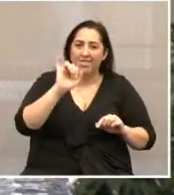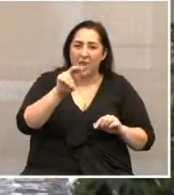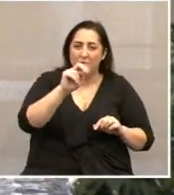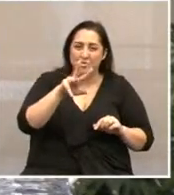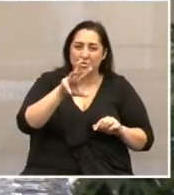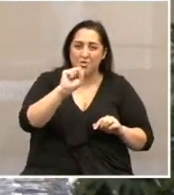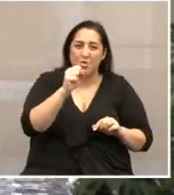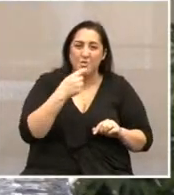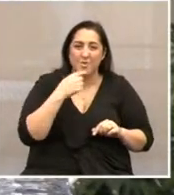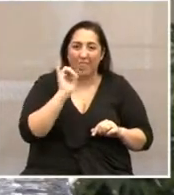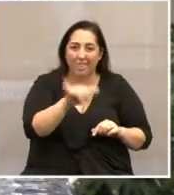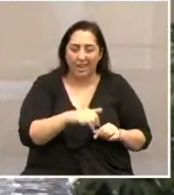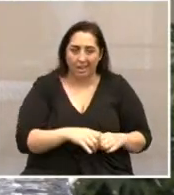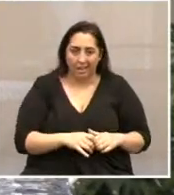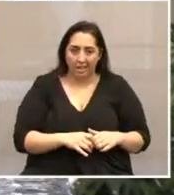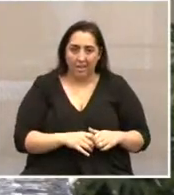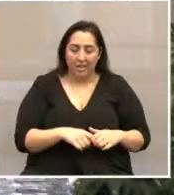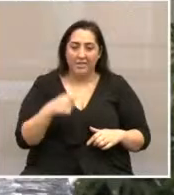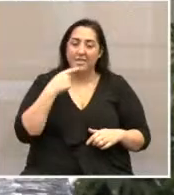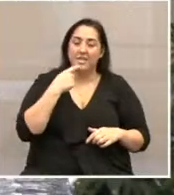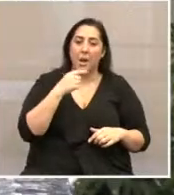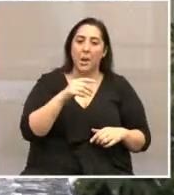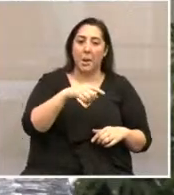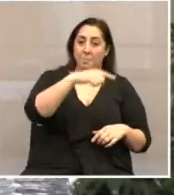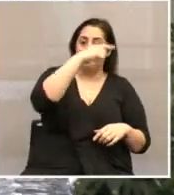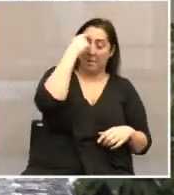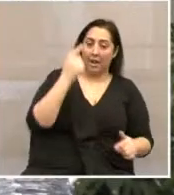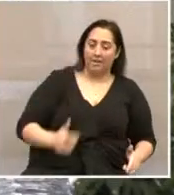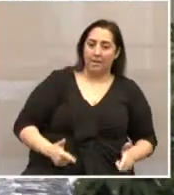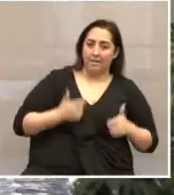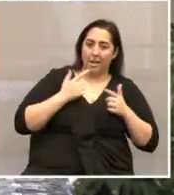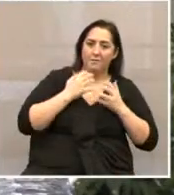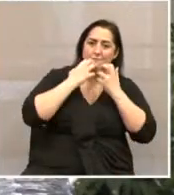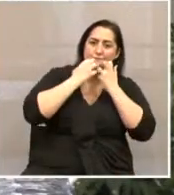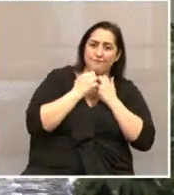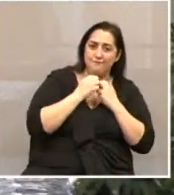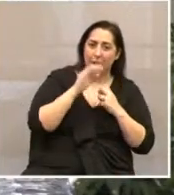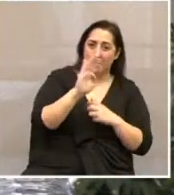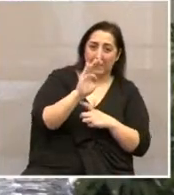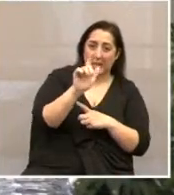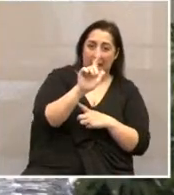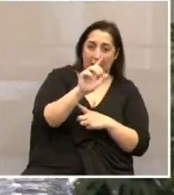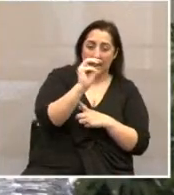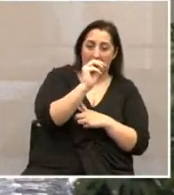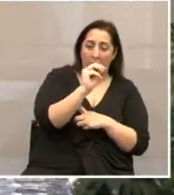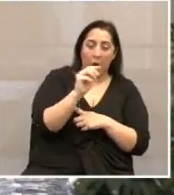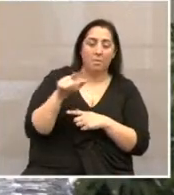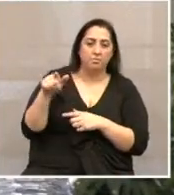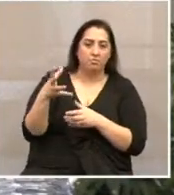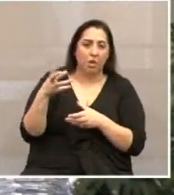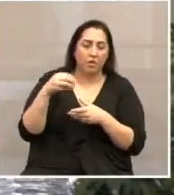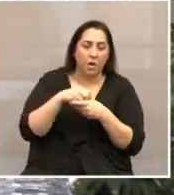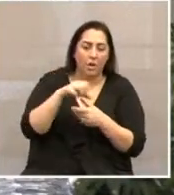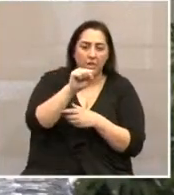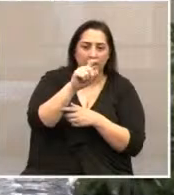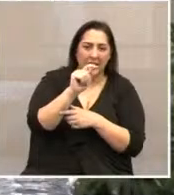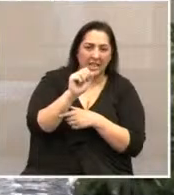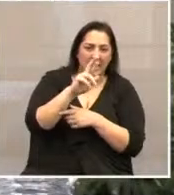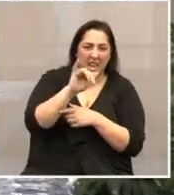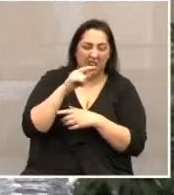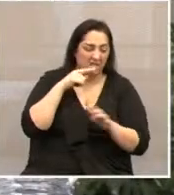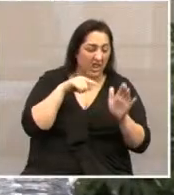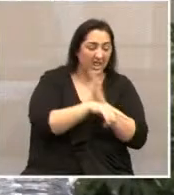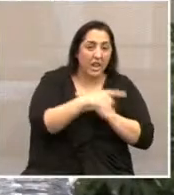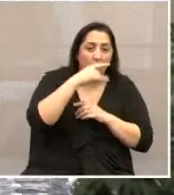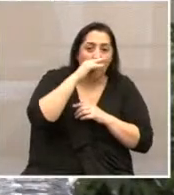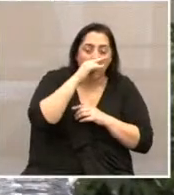that Black Lives Matter is part of this witchcraft, that they take the bloods of little kids and they drink it. On the